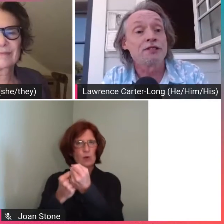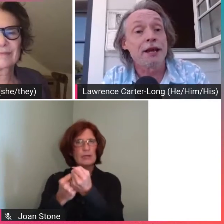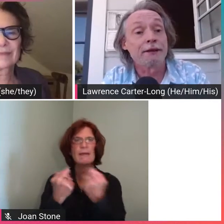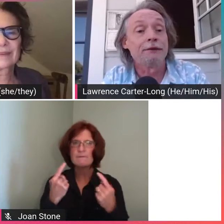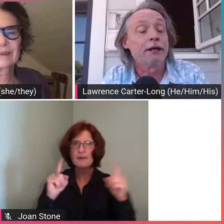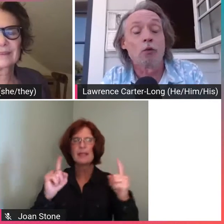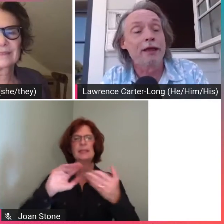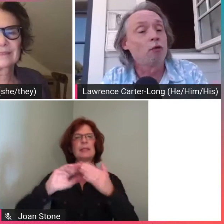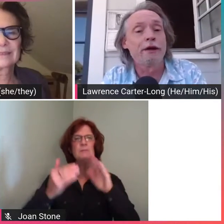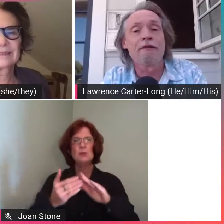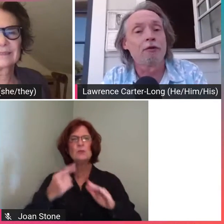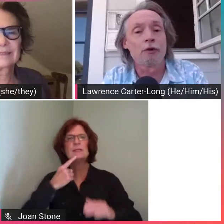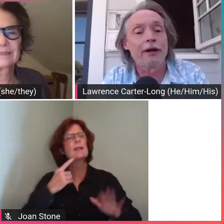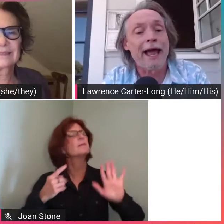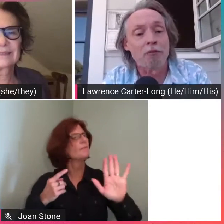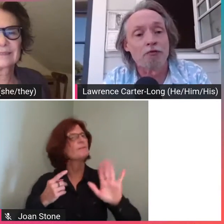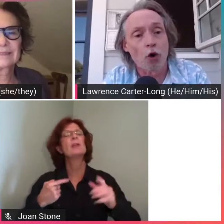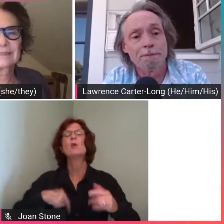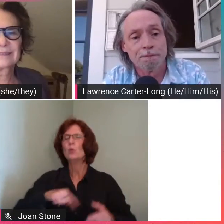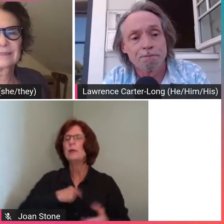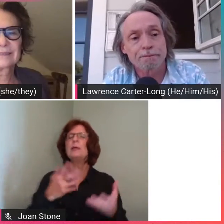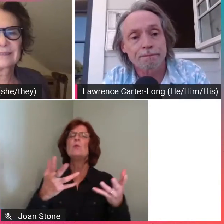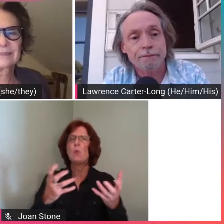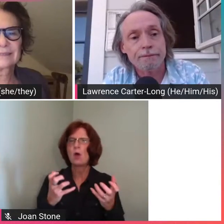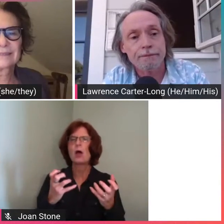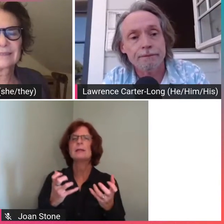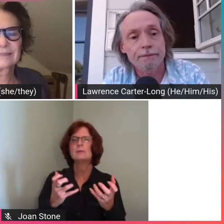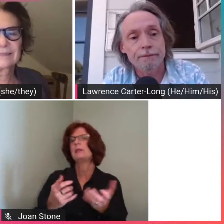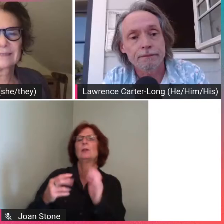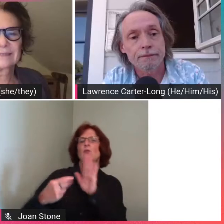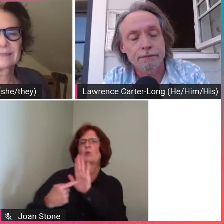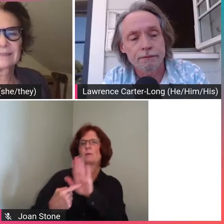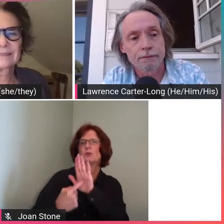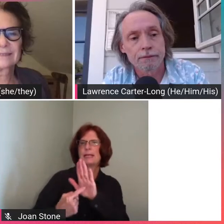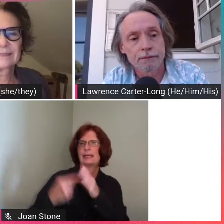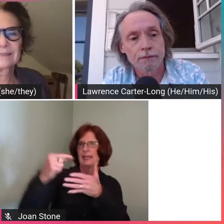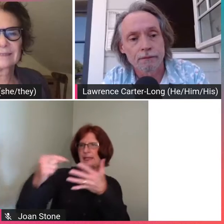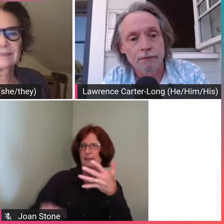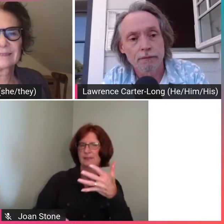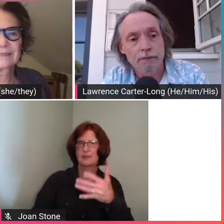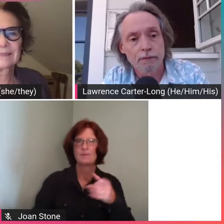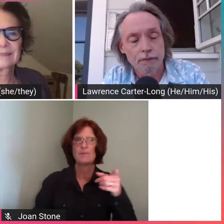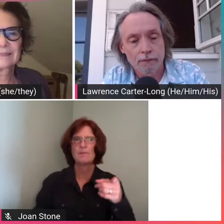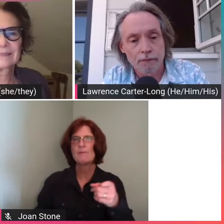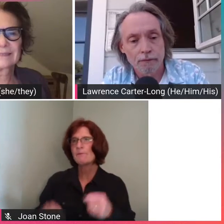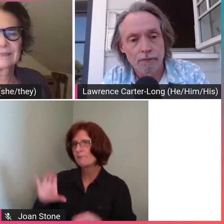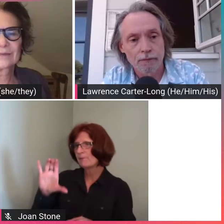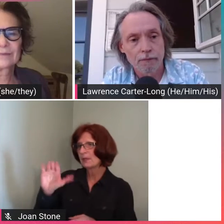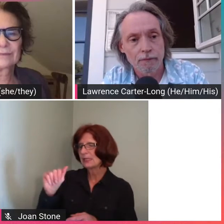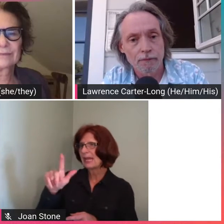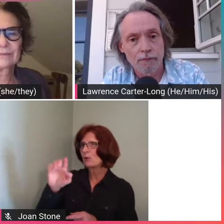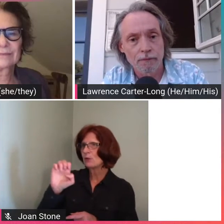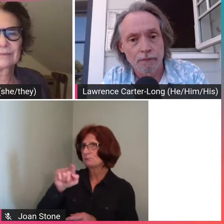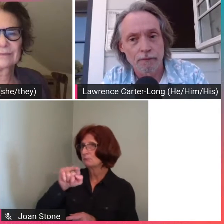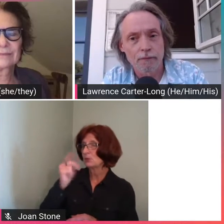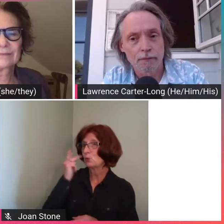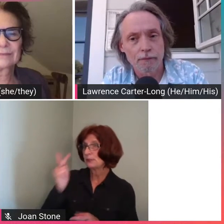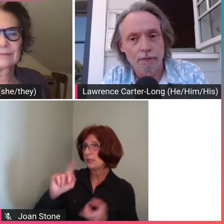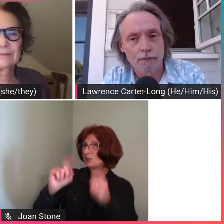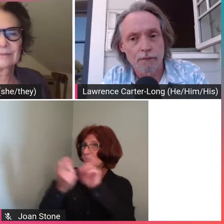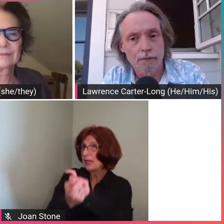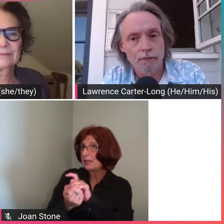we're represented in a way that we've never really had before. So do you see a change coming? Do you think this is a tidal